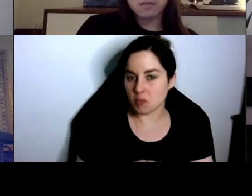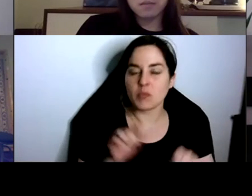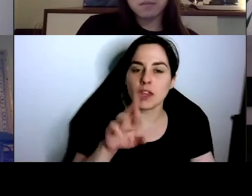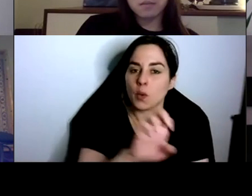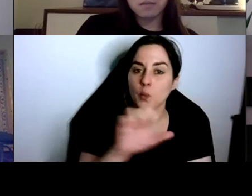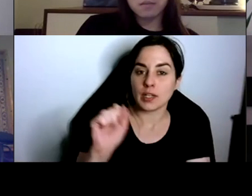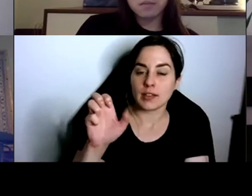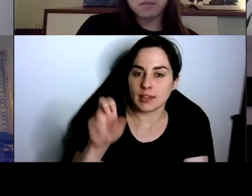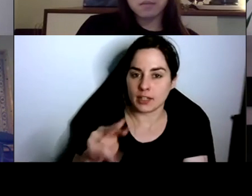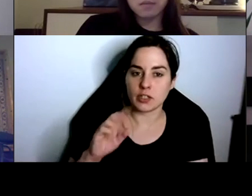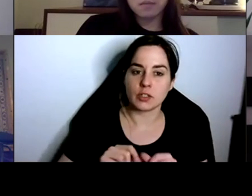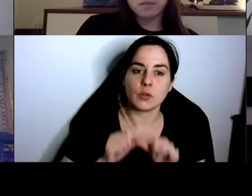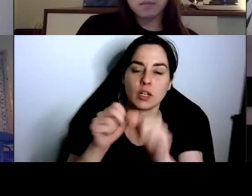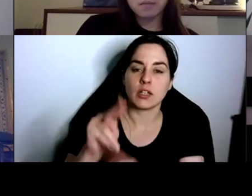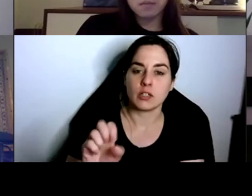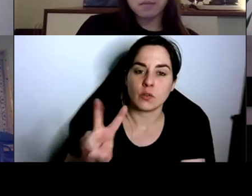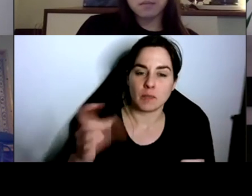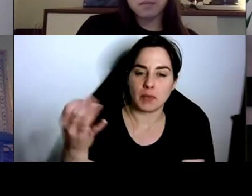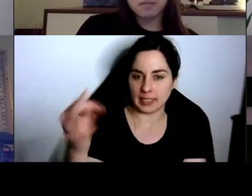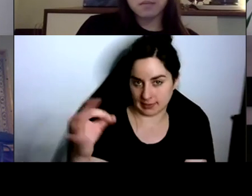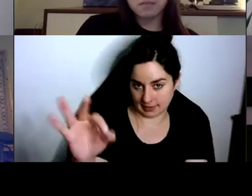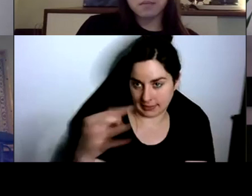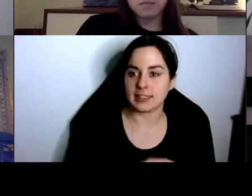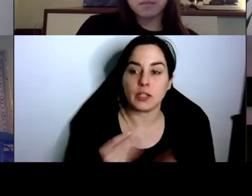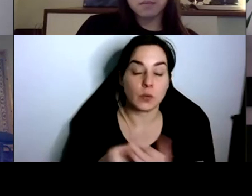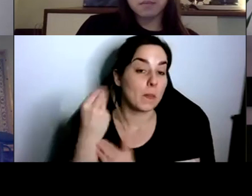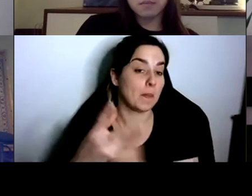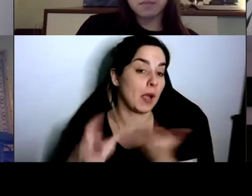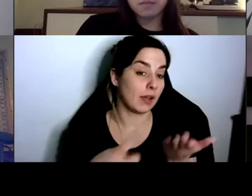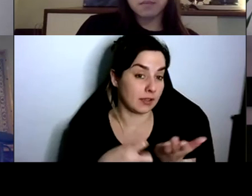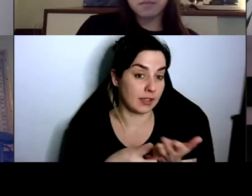about our programming and how to buy a ticket at